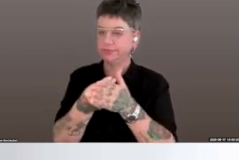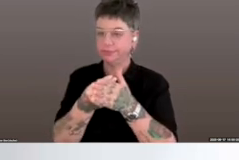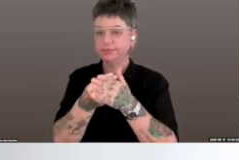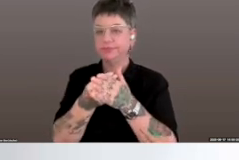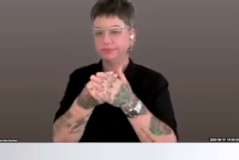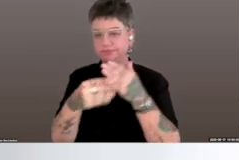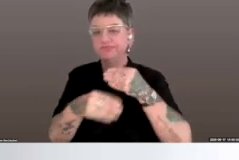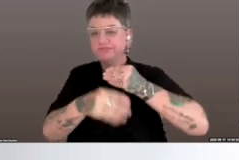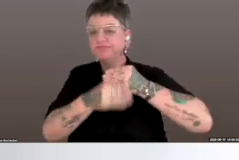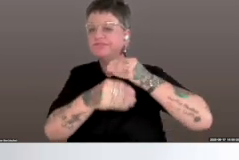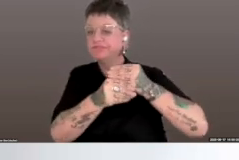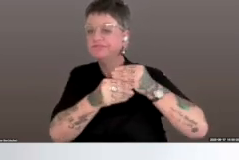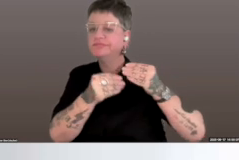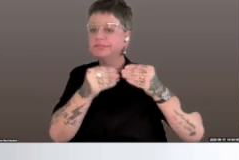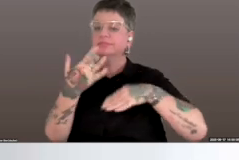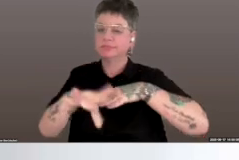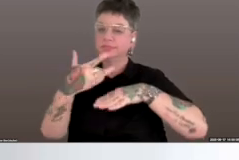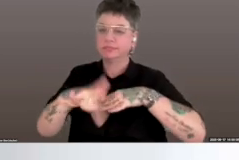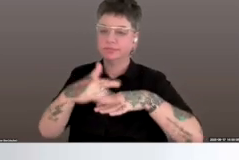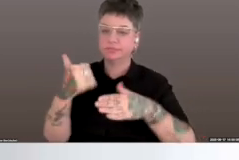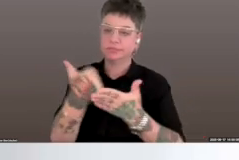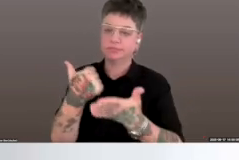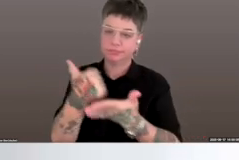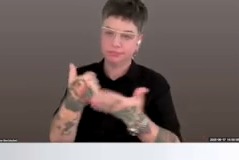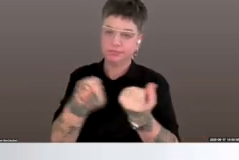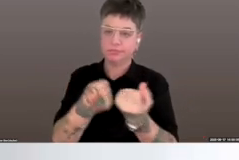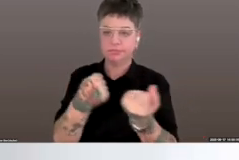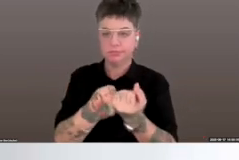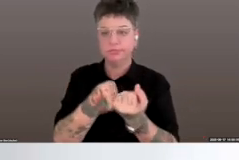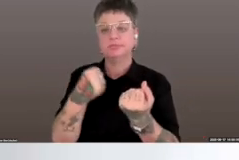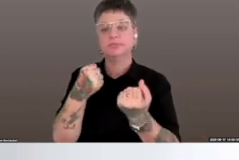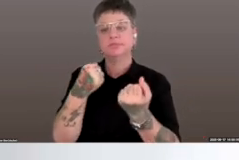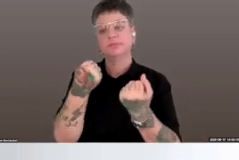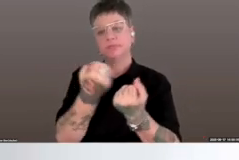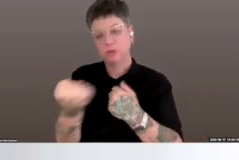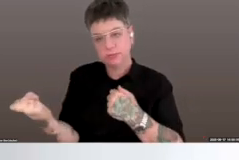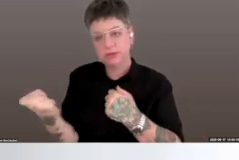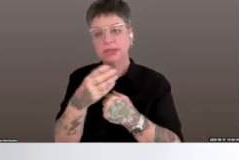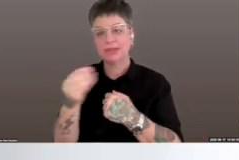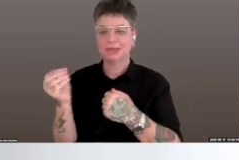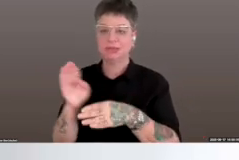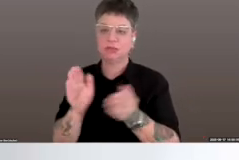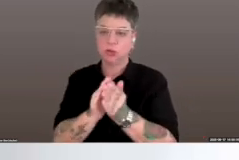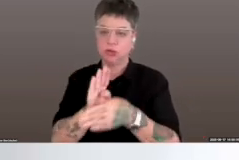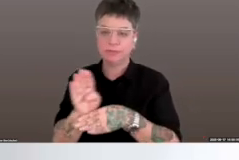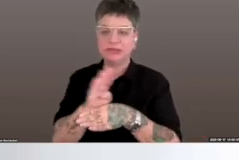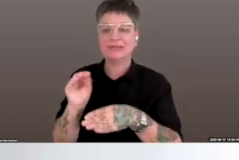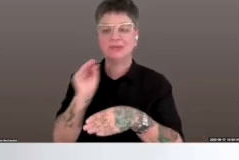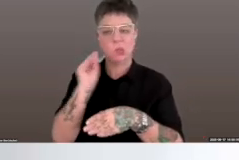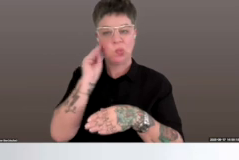for infrastructure that supports the equipment, small businesses, and purchasers domiciled in disadvantaged